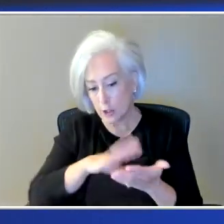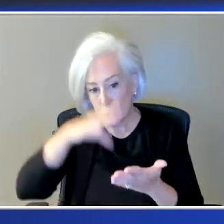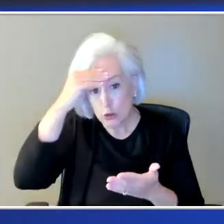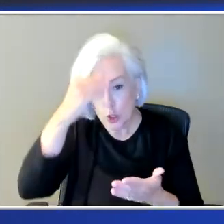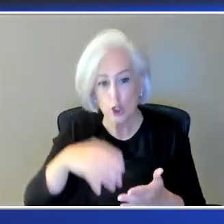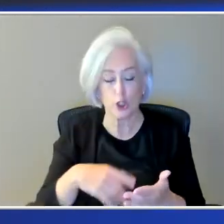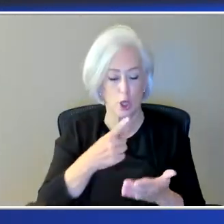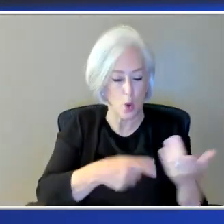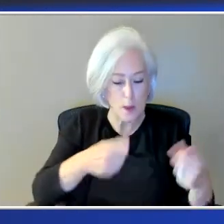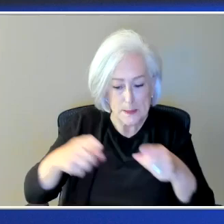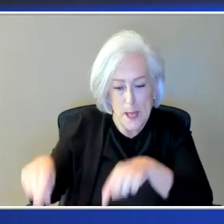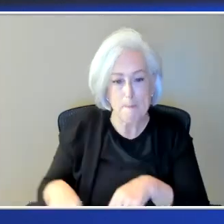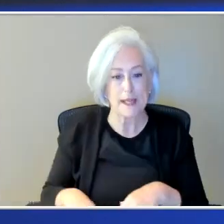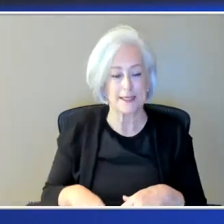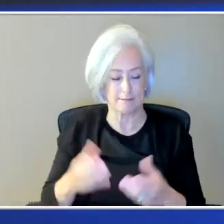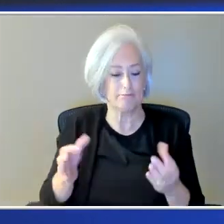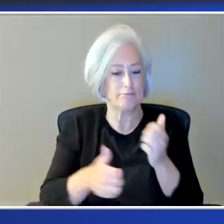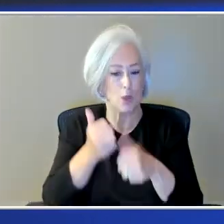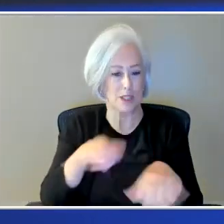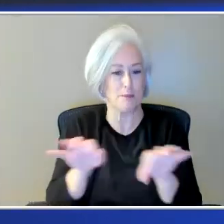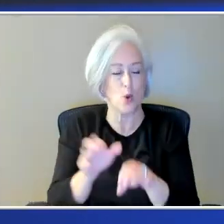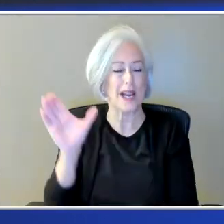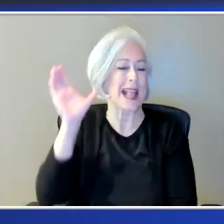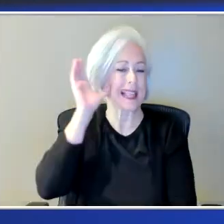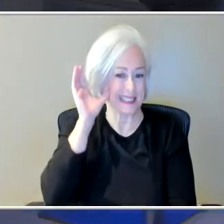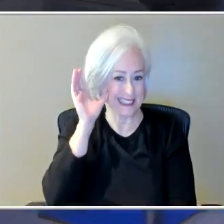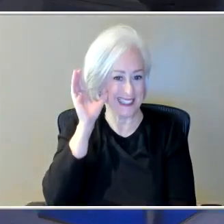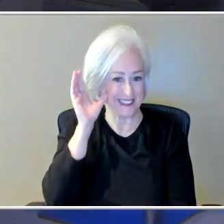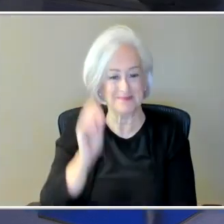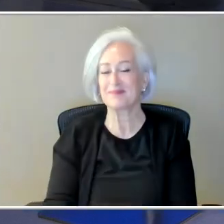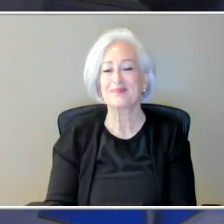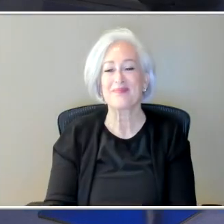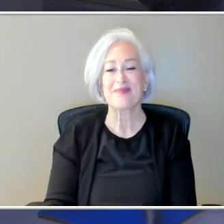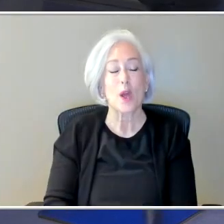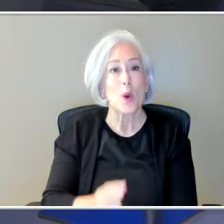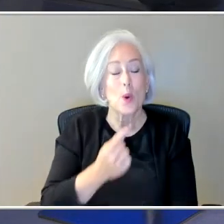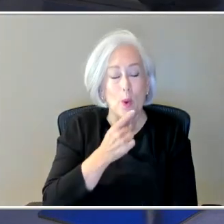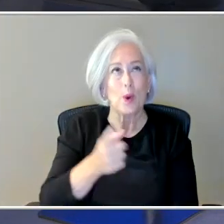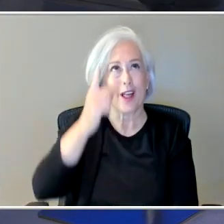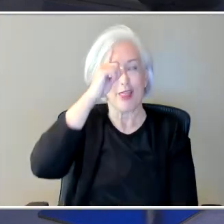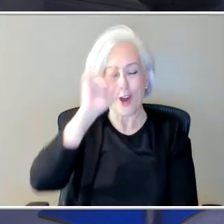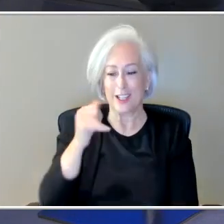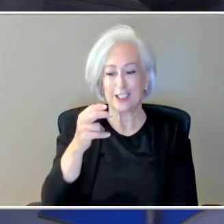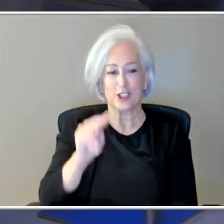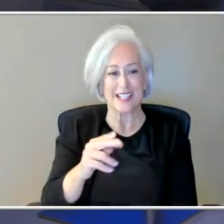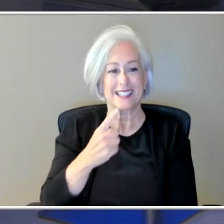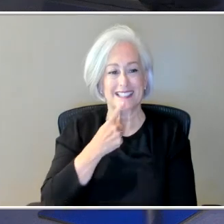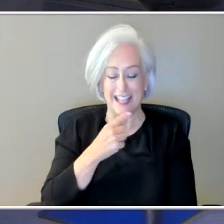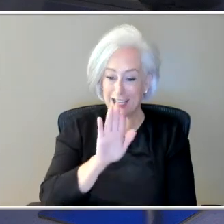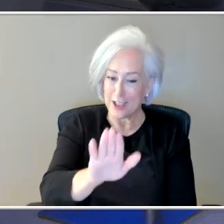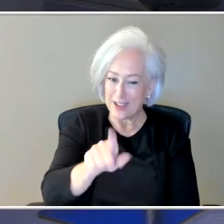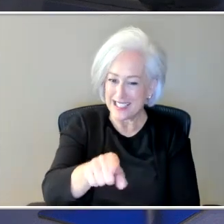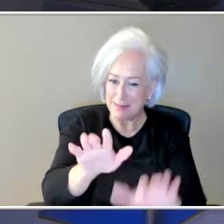is the biggest thing, and then pulling it all together. And who would have thought? Jason's the one who shows up and tells everybody to be calm, and he's the calmer on the scene. You've